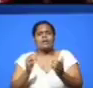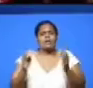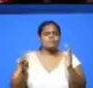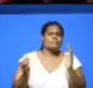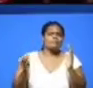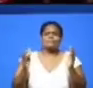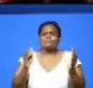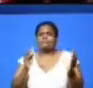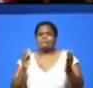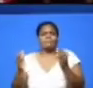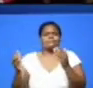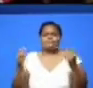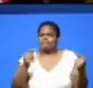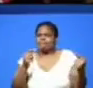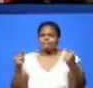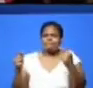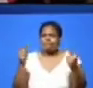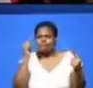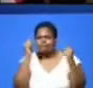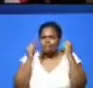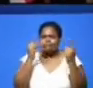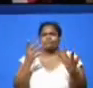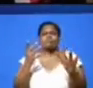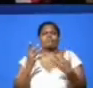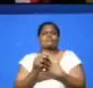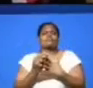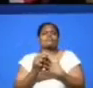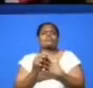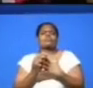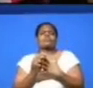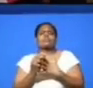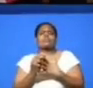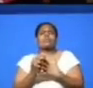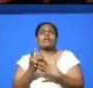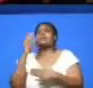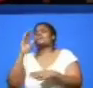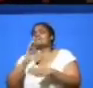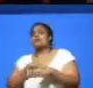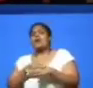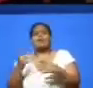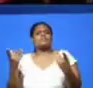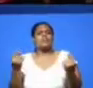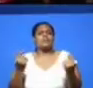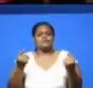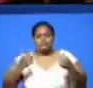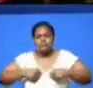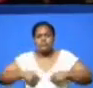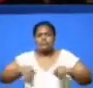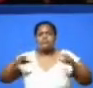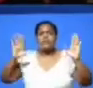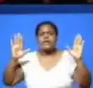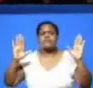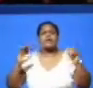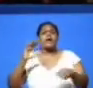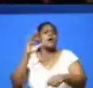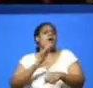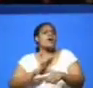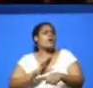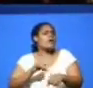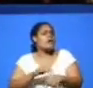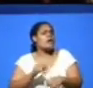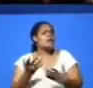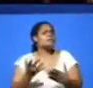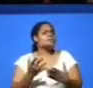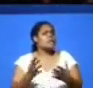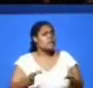opinions? Elijah's call was a call to surrender, a call to say your life may be